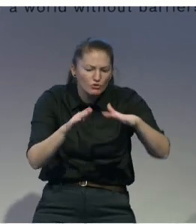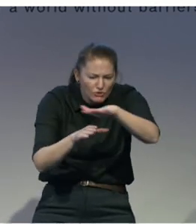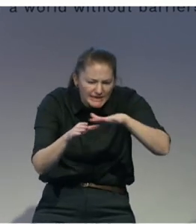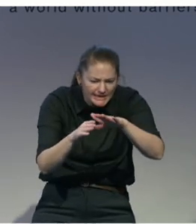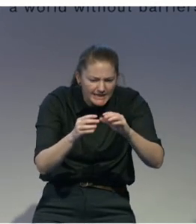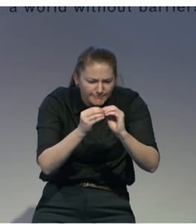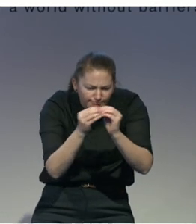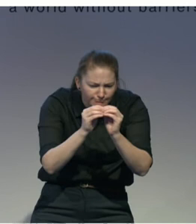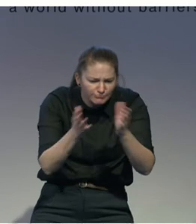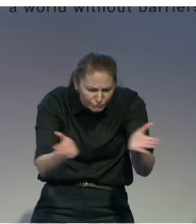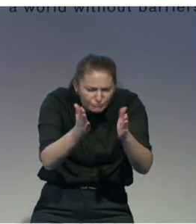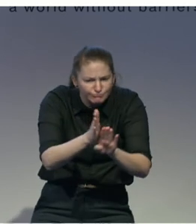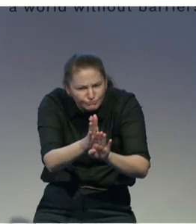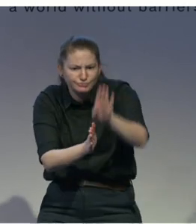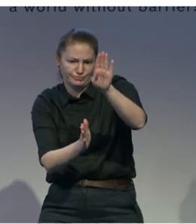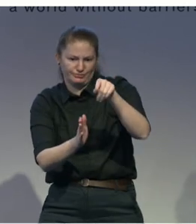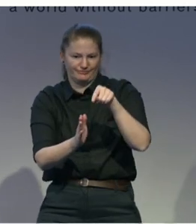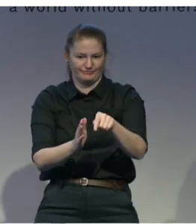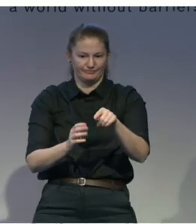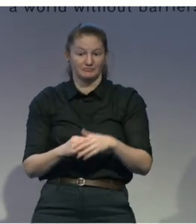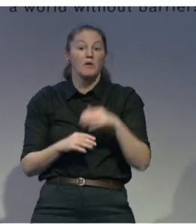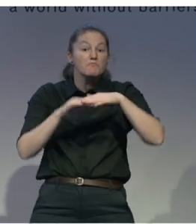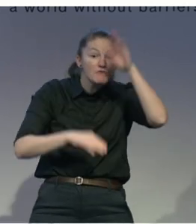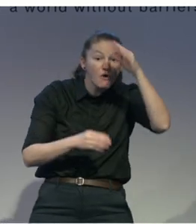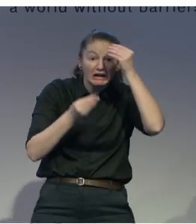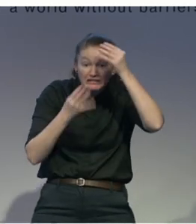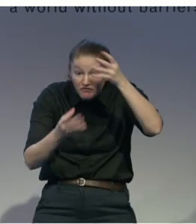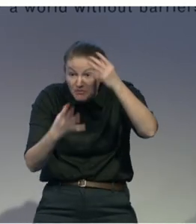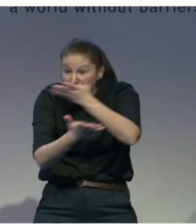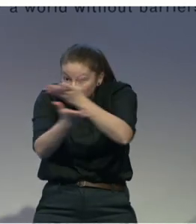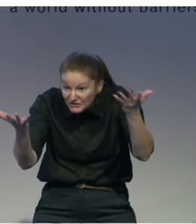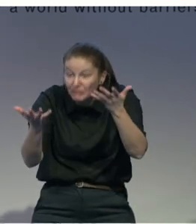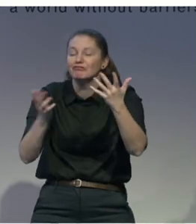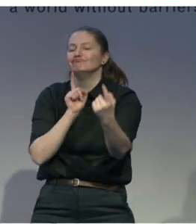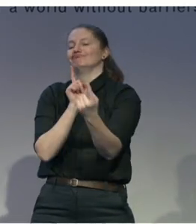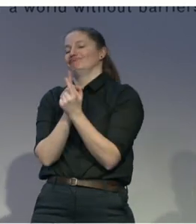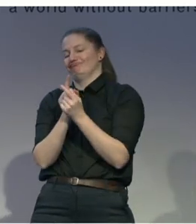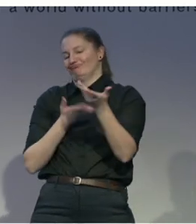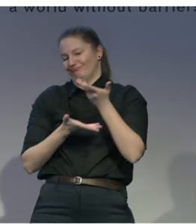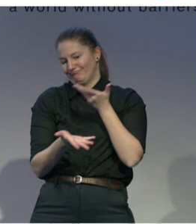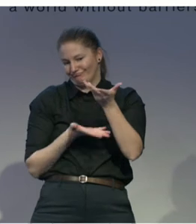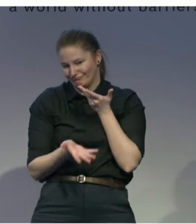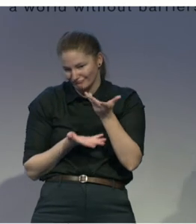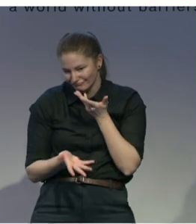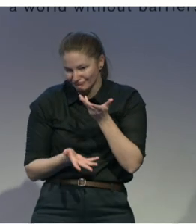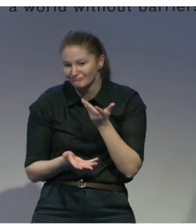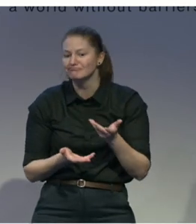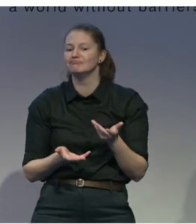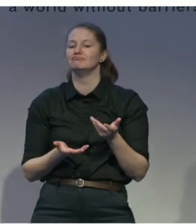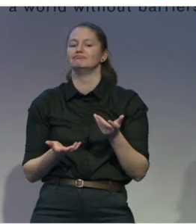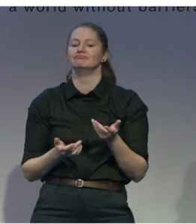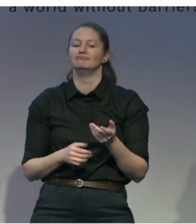If you want more information, you can ask me. I can give you a little information in Spanish about